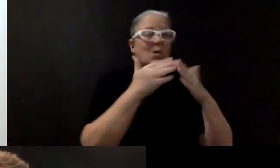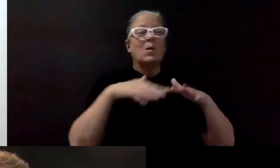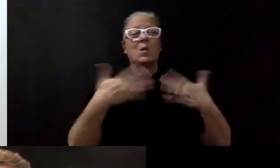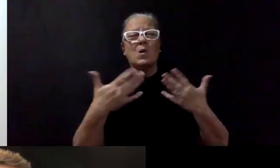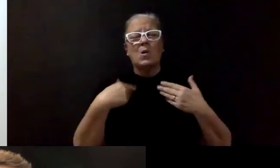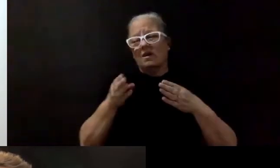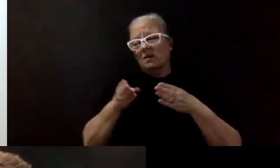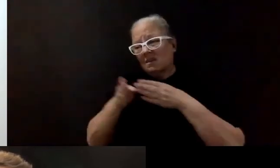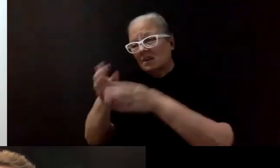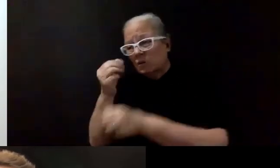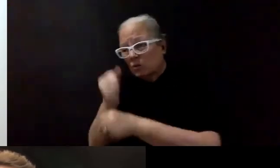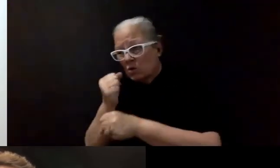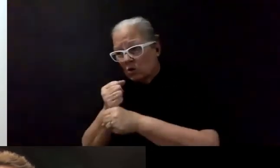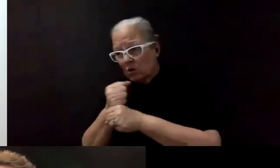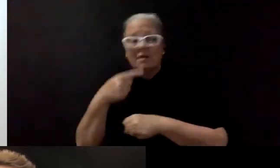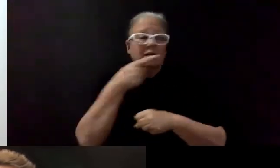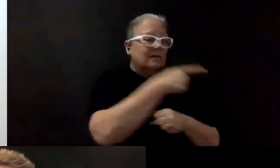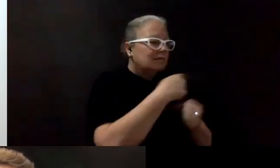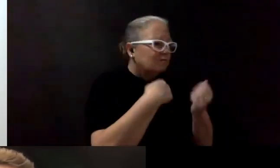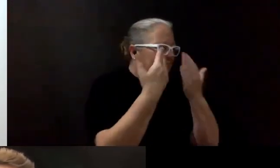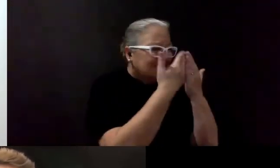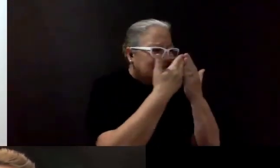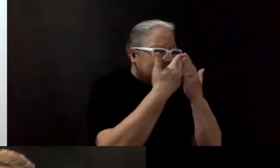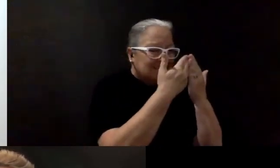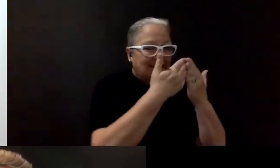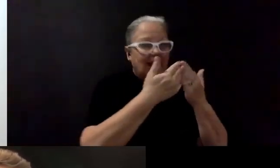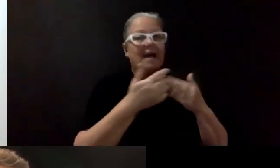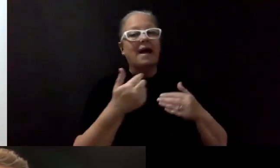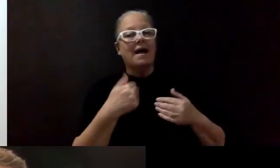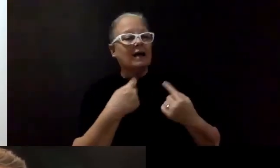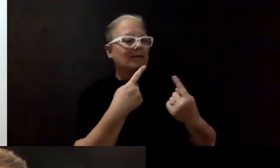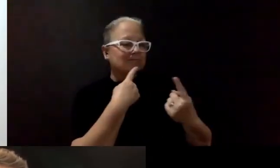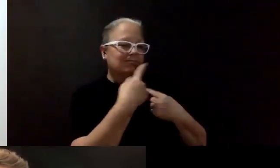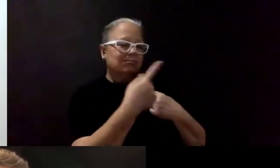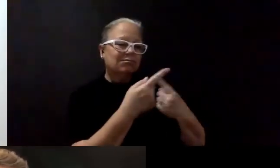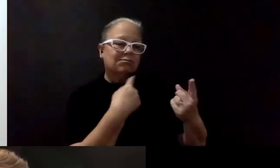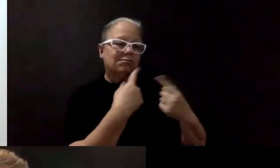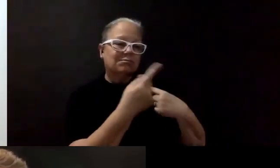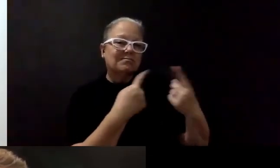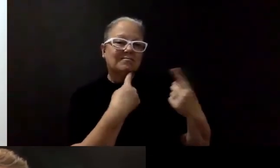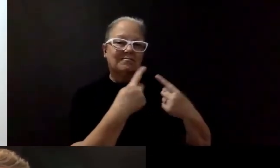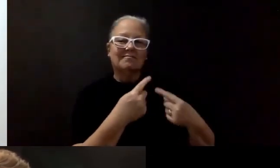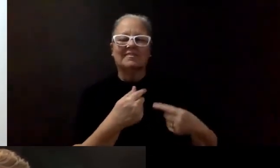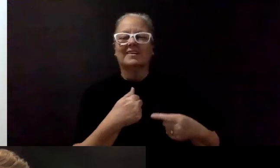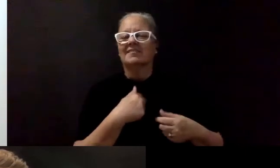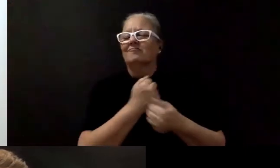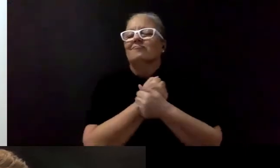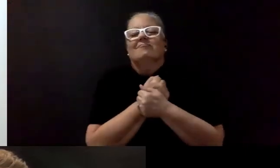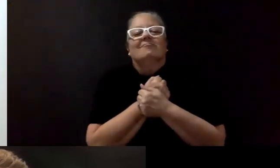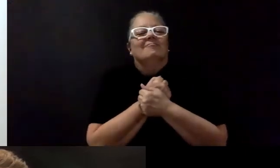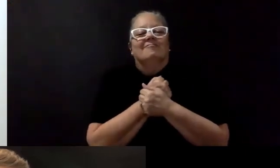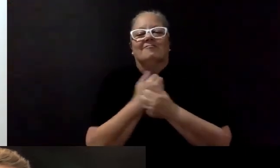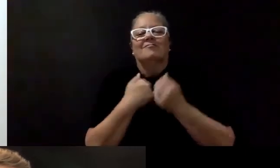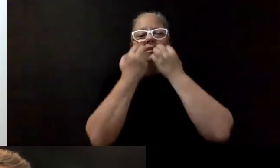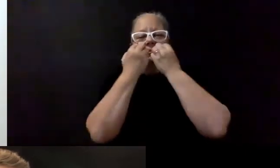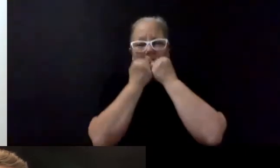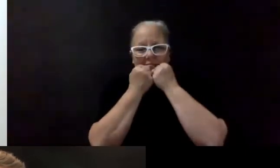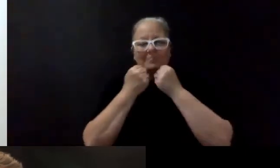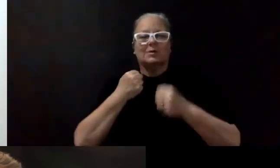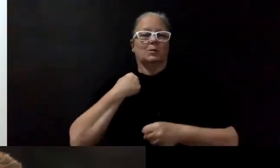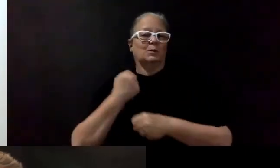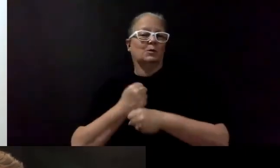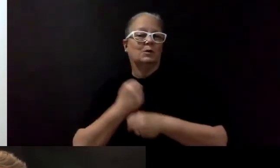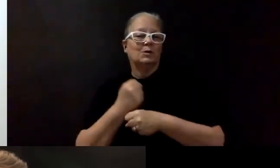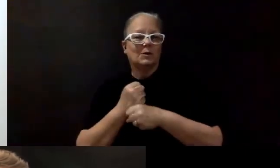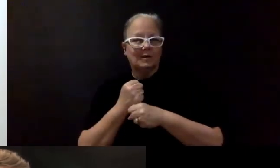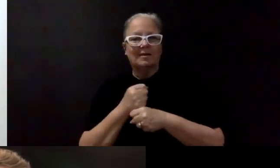work, or and so we were able to give her advice. And that's really what I love about what we do. I love being able to help other young people